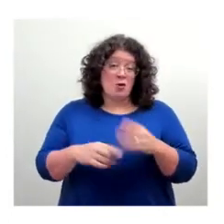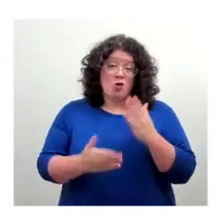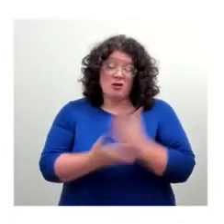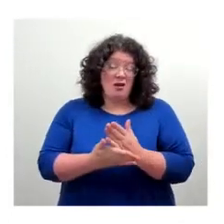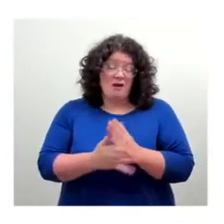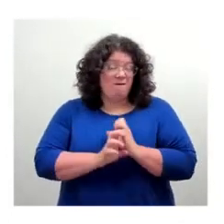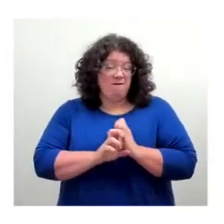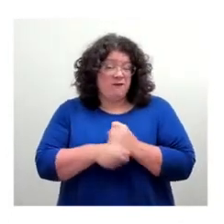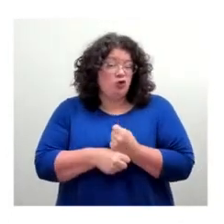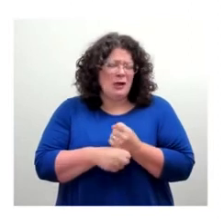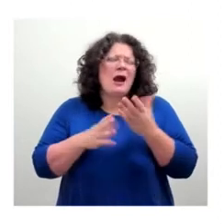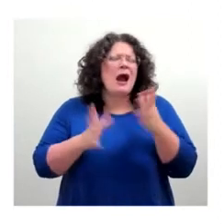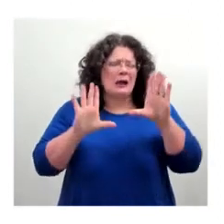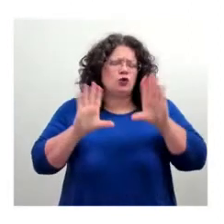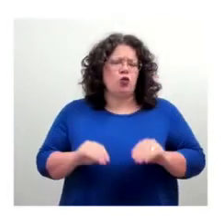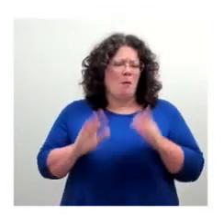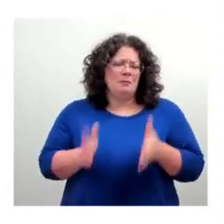of us.